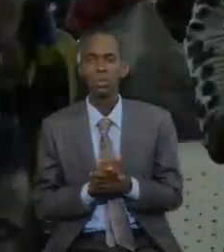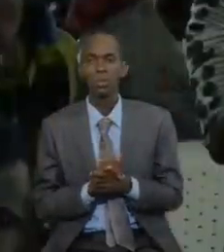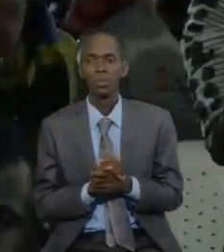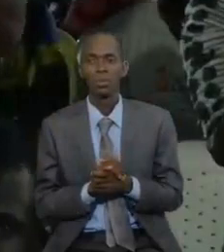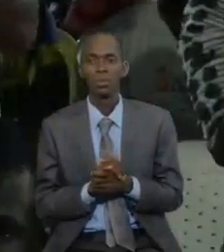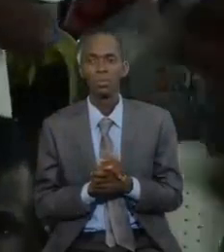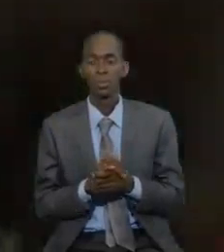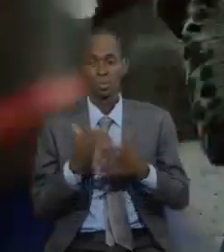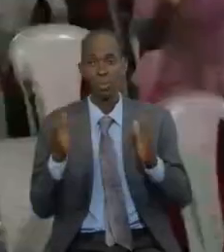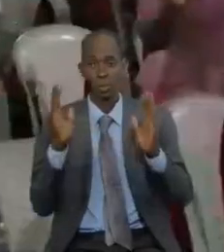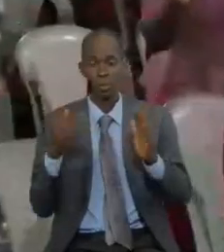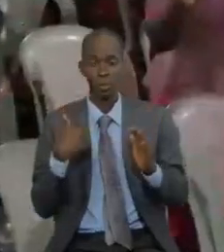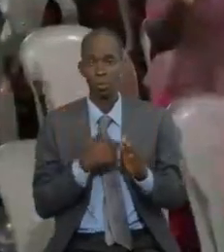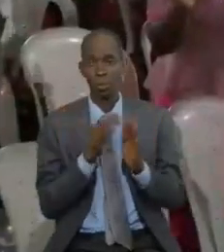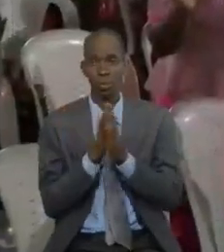Let's pray together now.